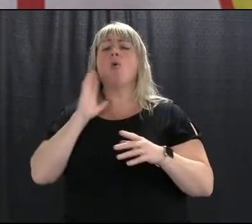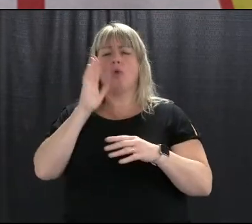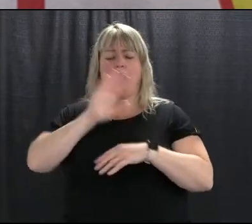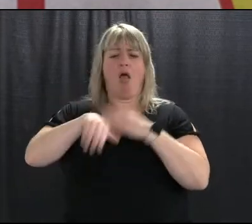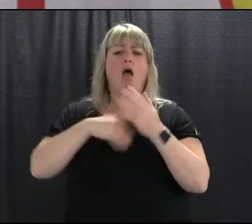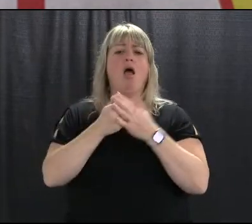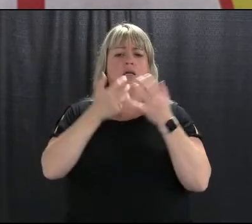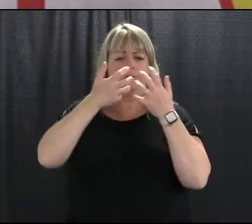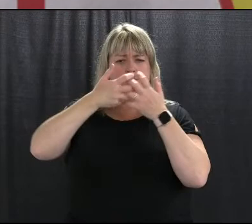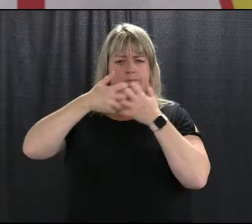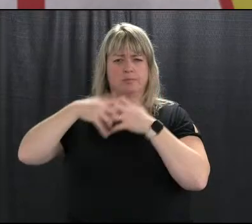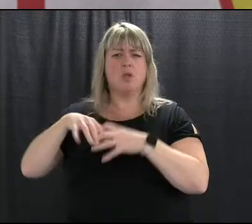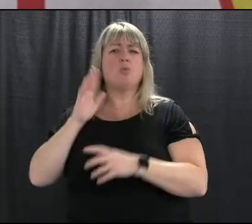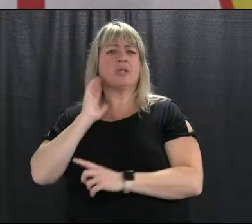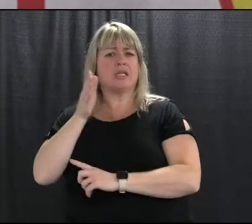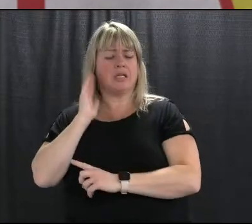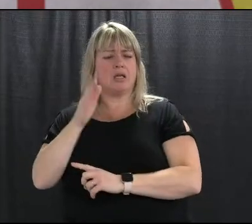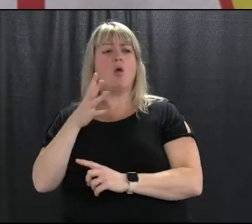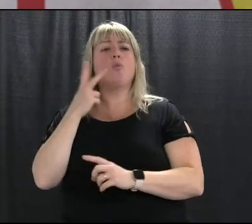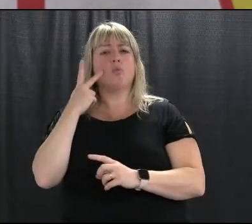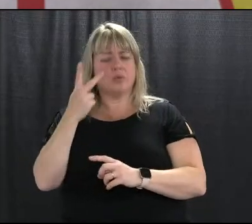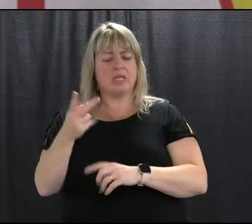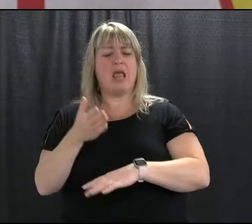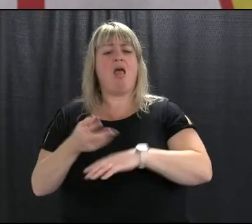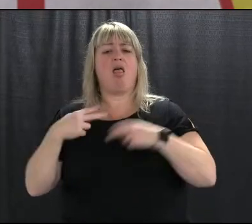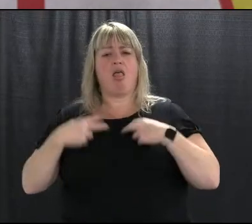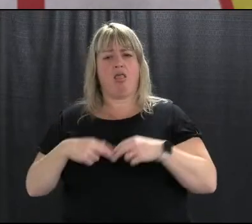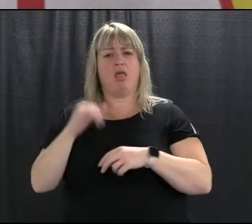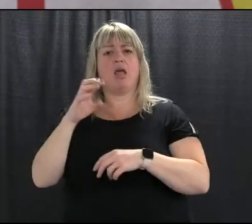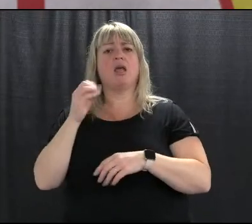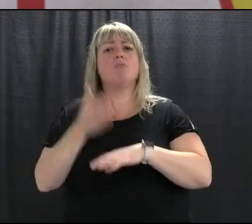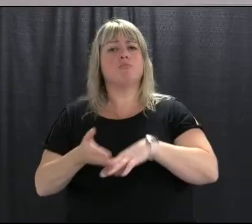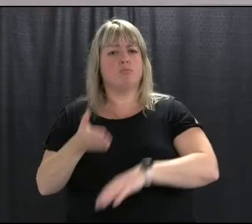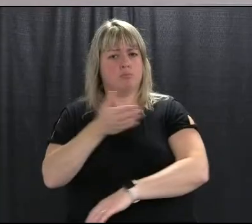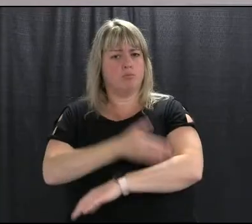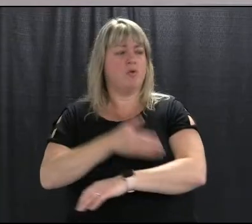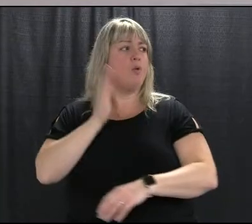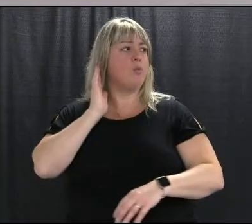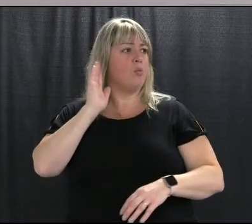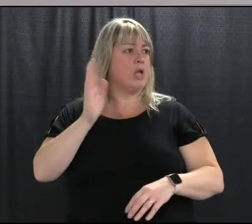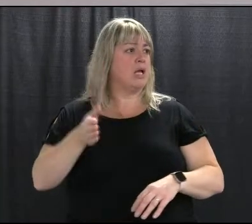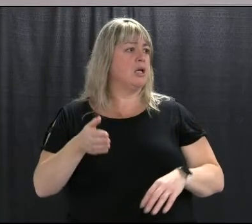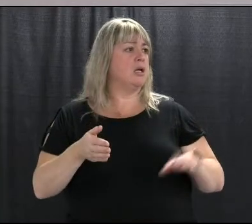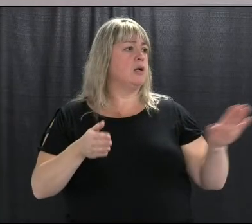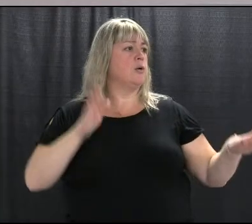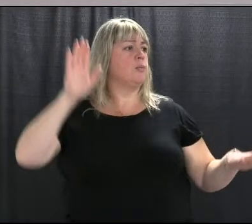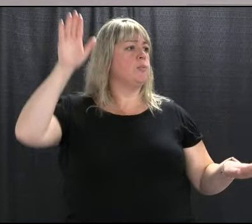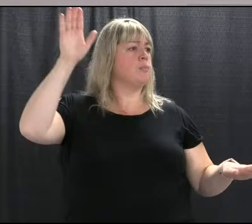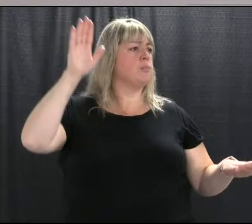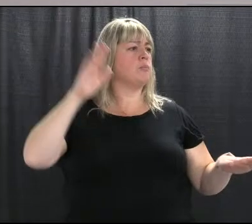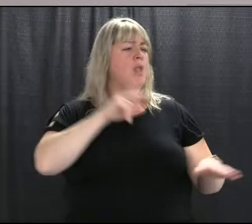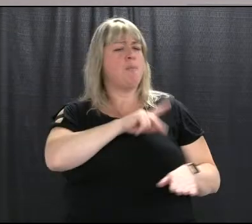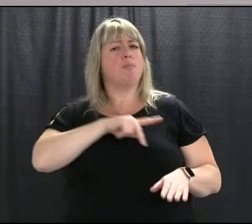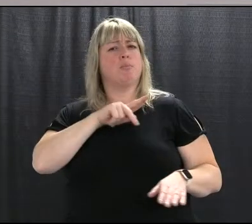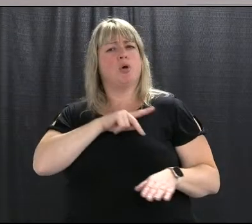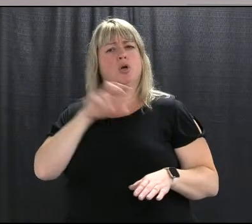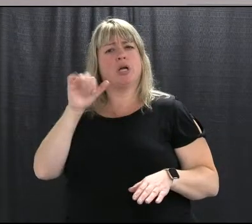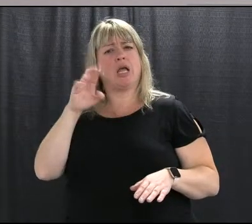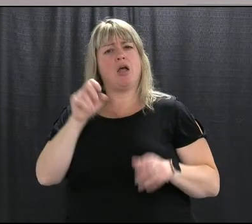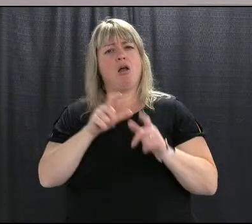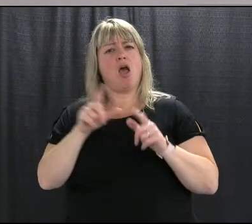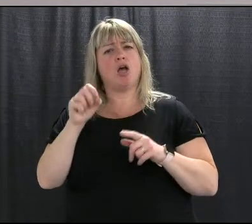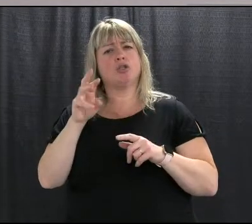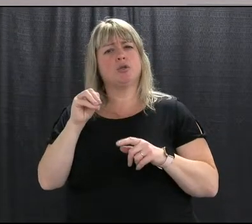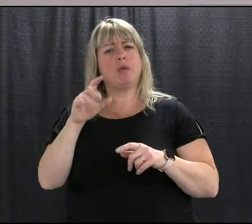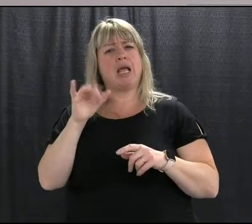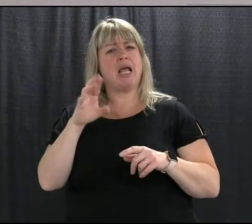together to improve the healthcare system in the future. I'd like to specifically address personal care and long-term care